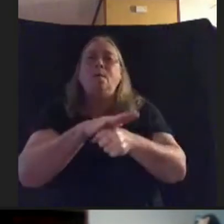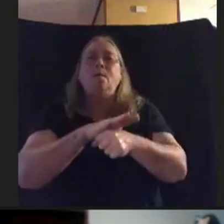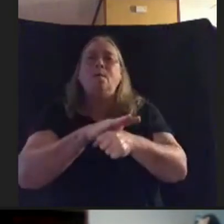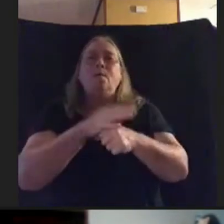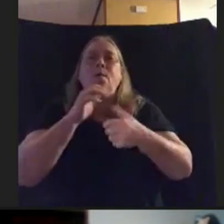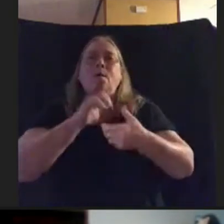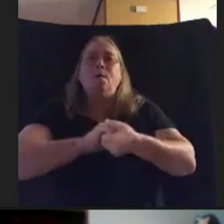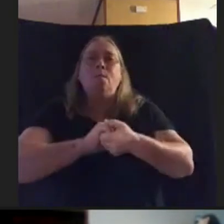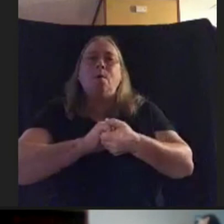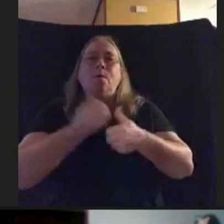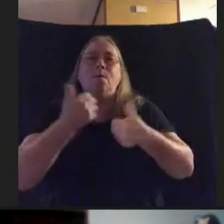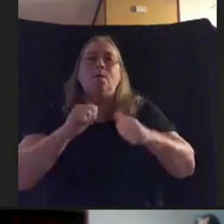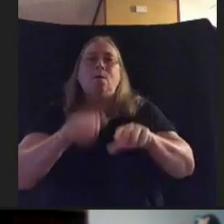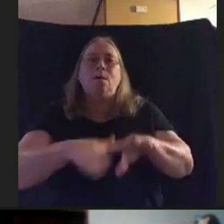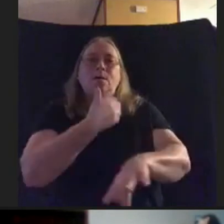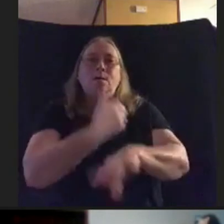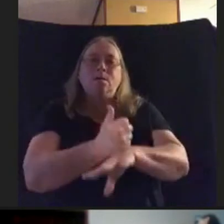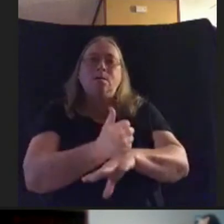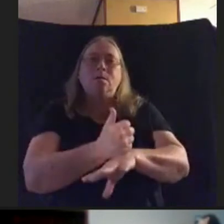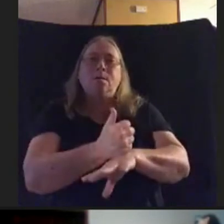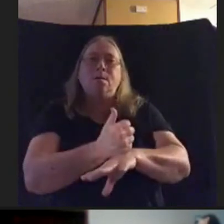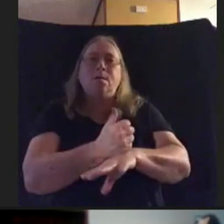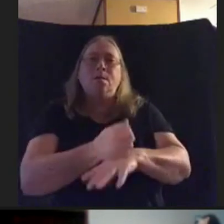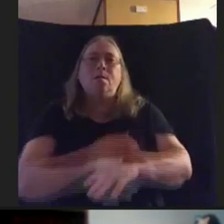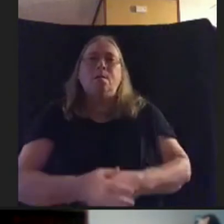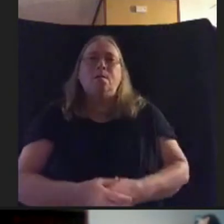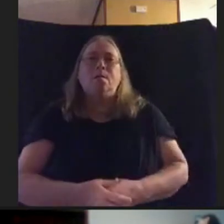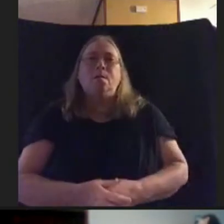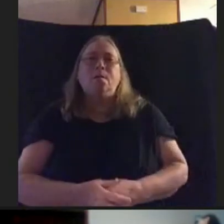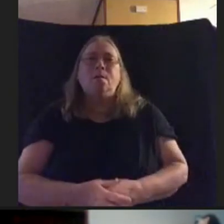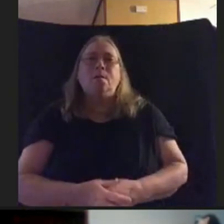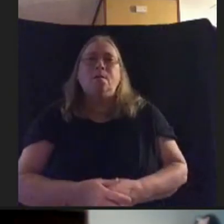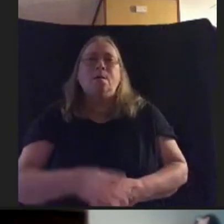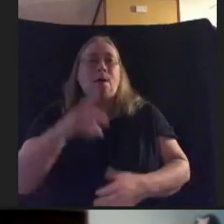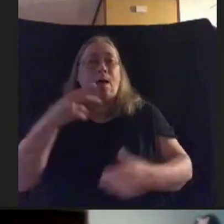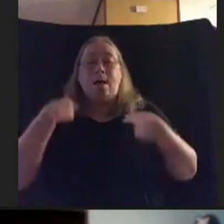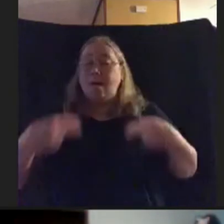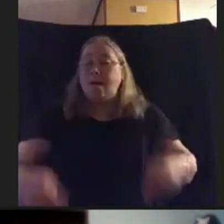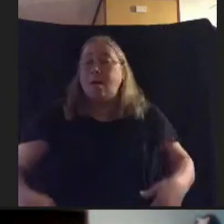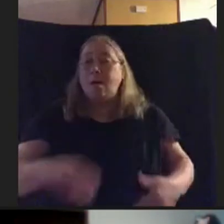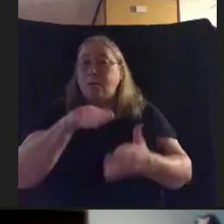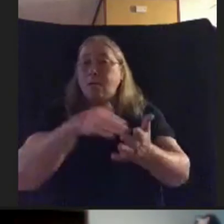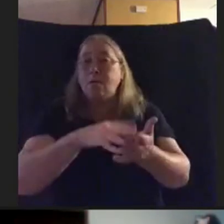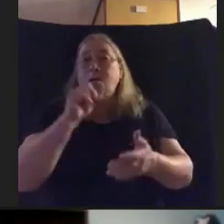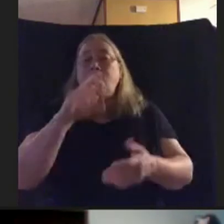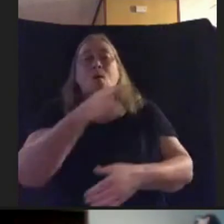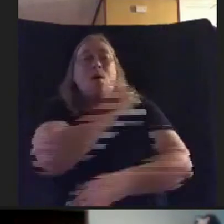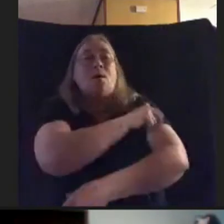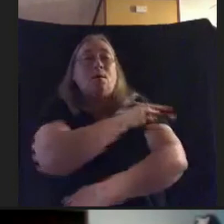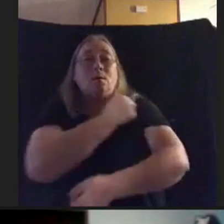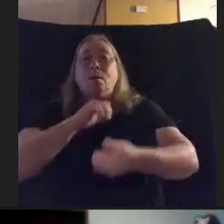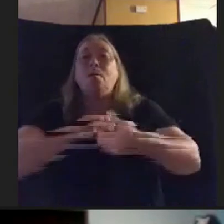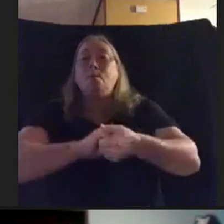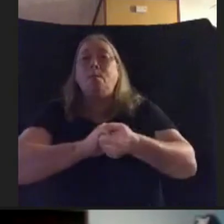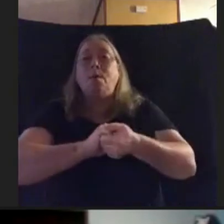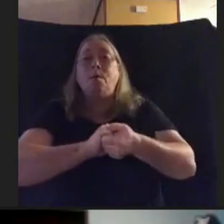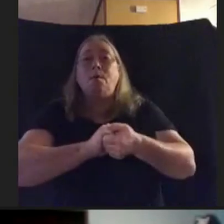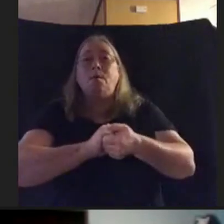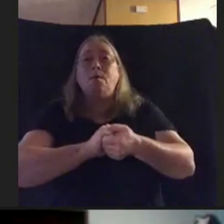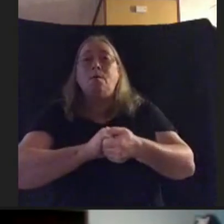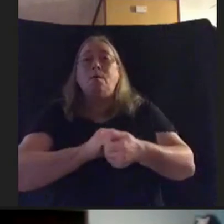could maximize that, whether it's community health centers or hospital partners that had clinics that had sort of